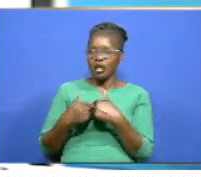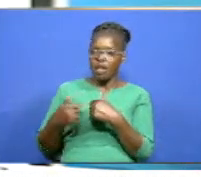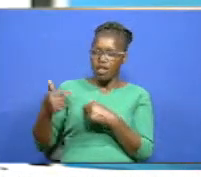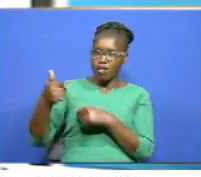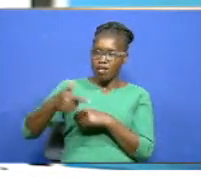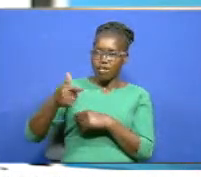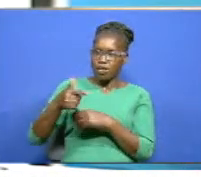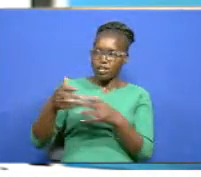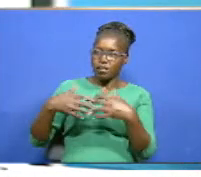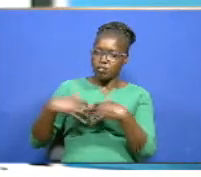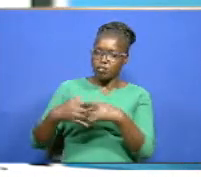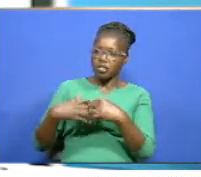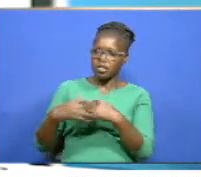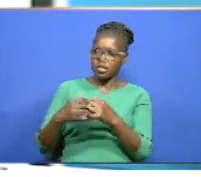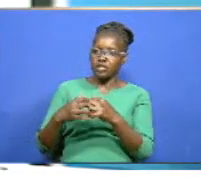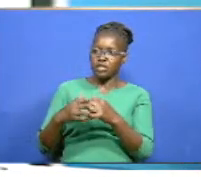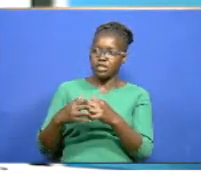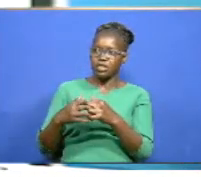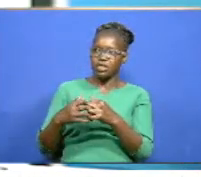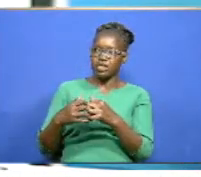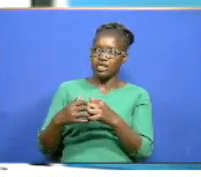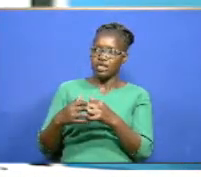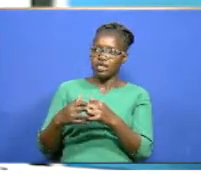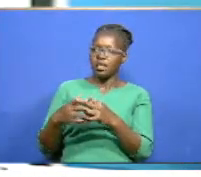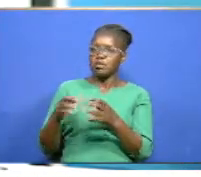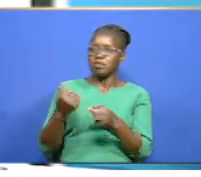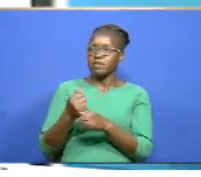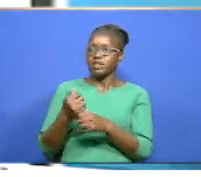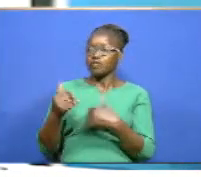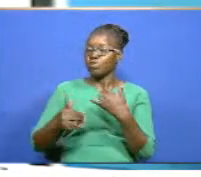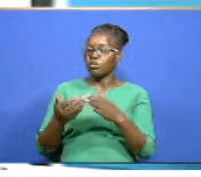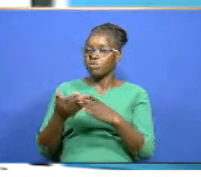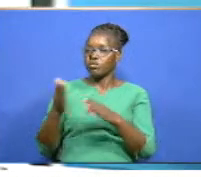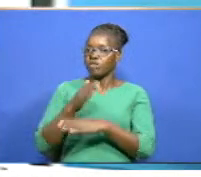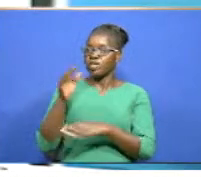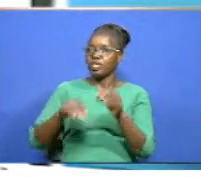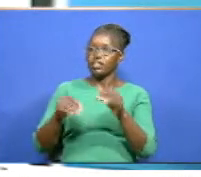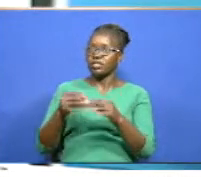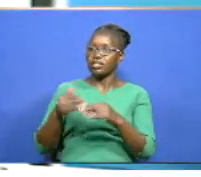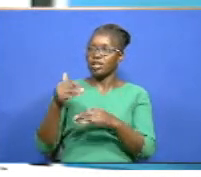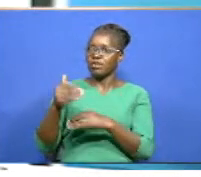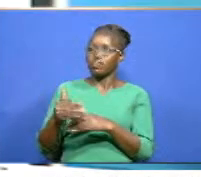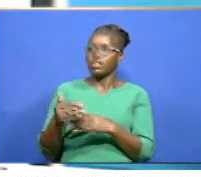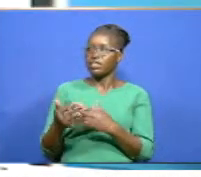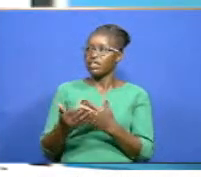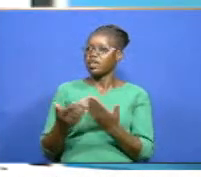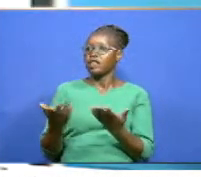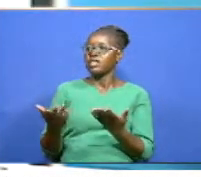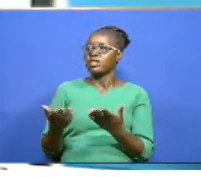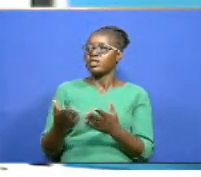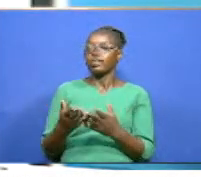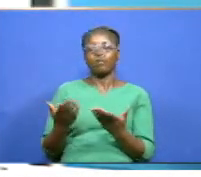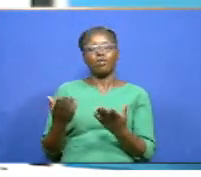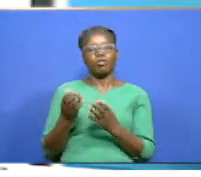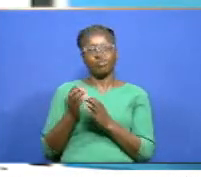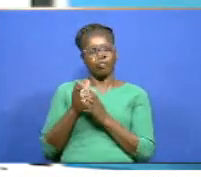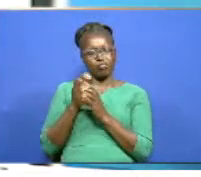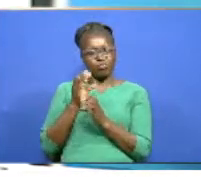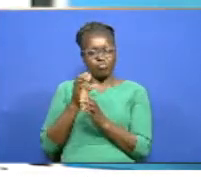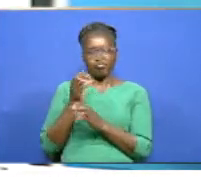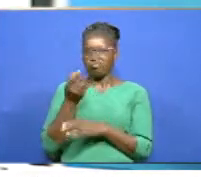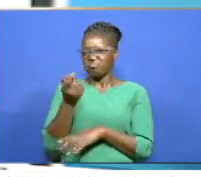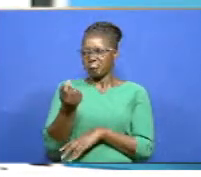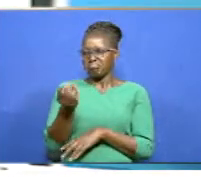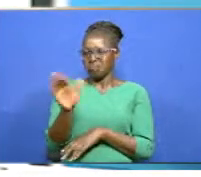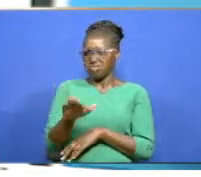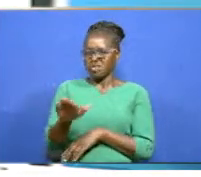that creates charisma before election, but after election you realize that the charisma was hollow. Because